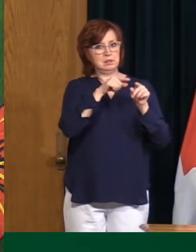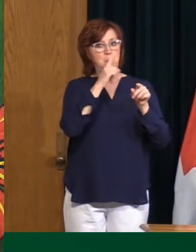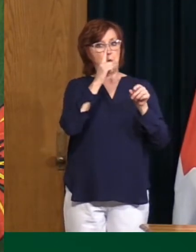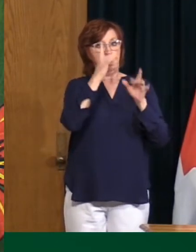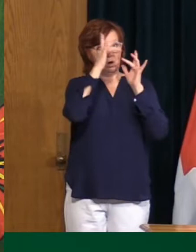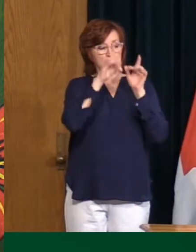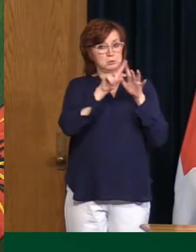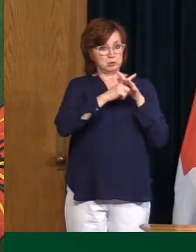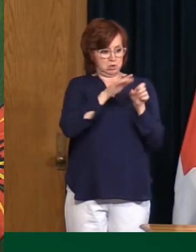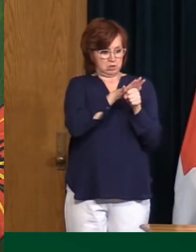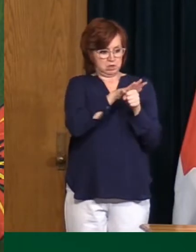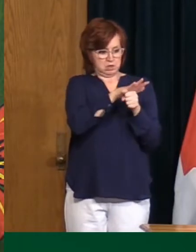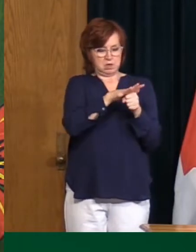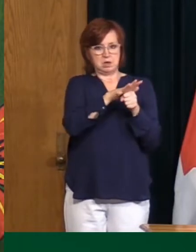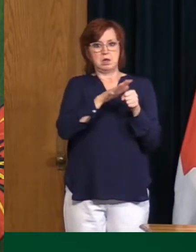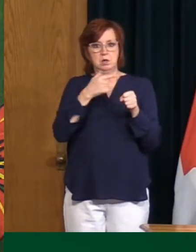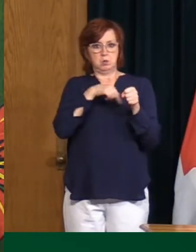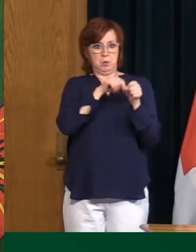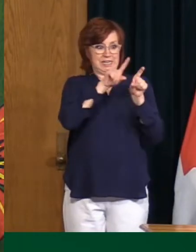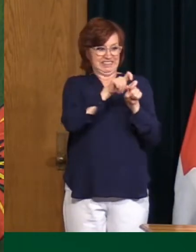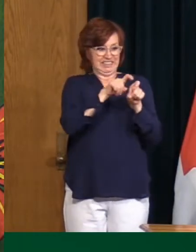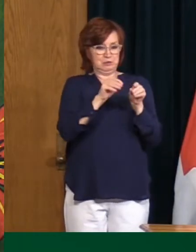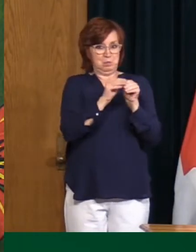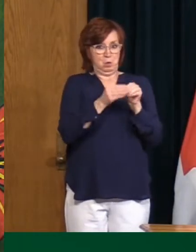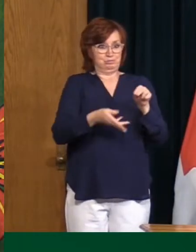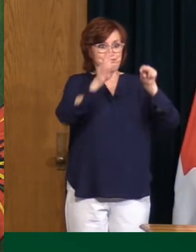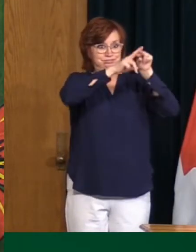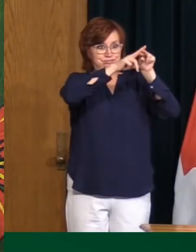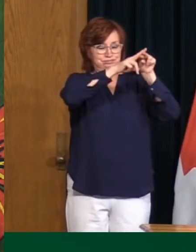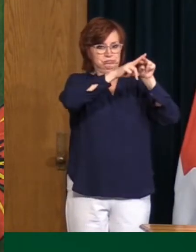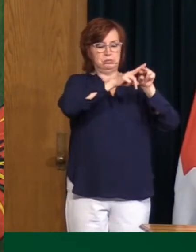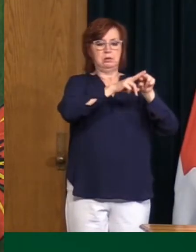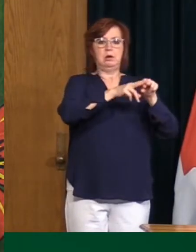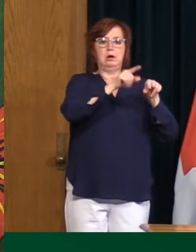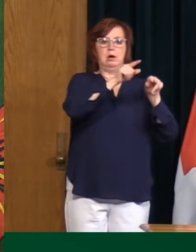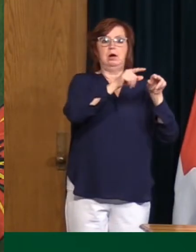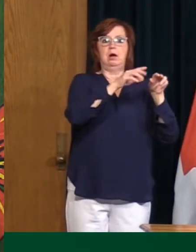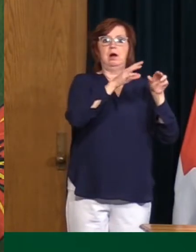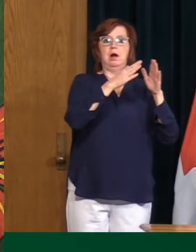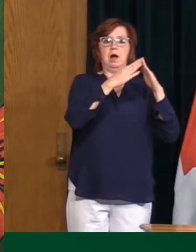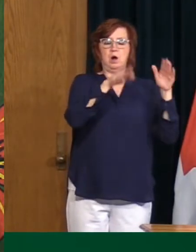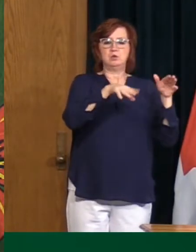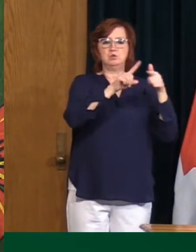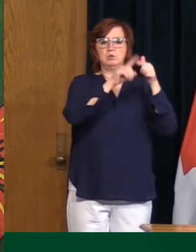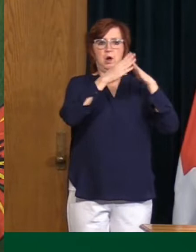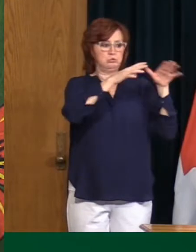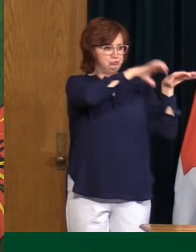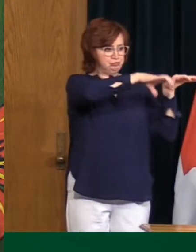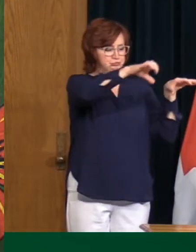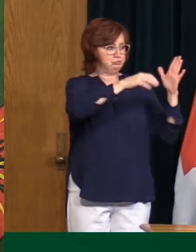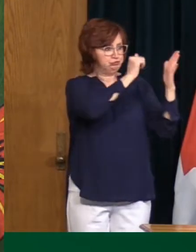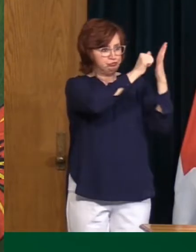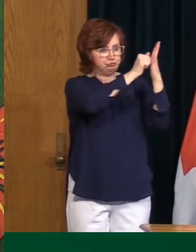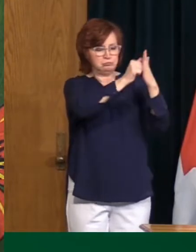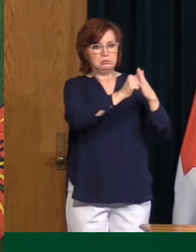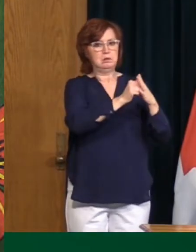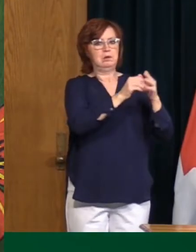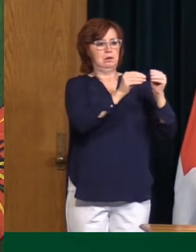responsive. So with respect to the expanded criteria, and I'm assuming you've seen the public service announced with the broad expansion of testing